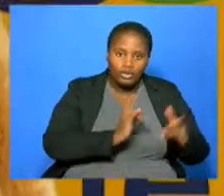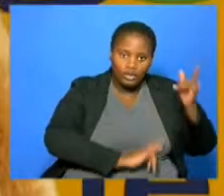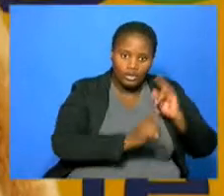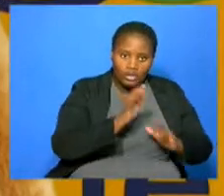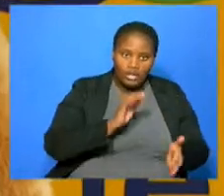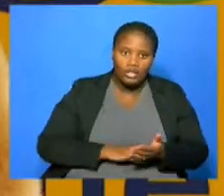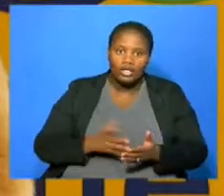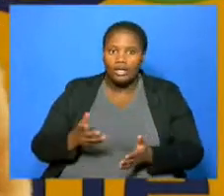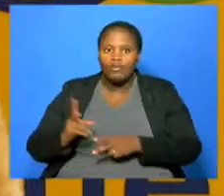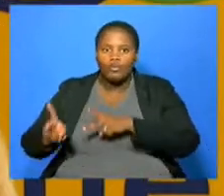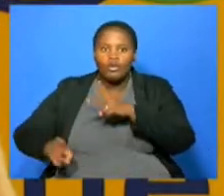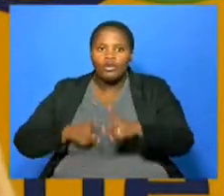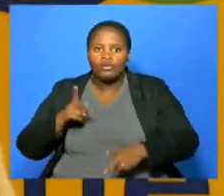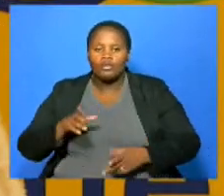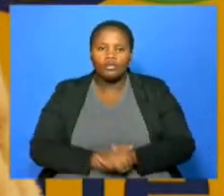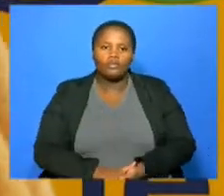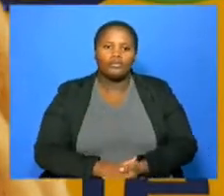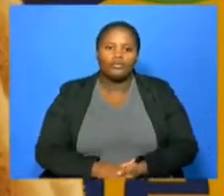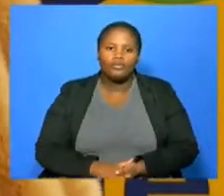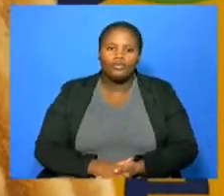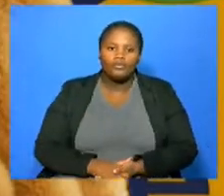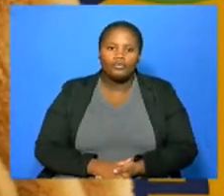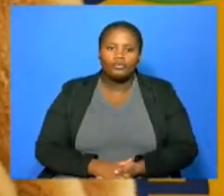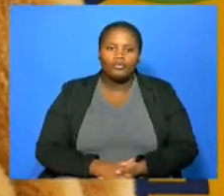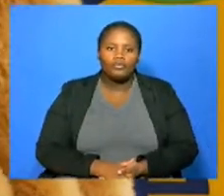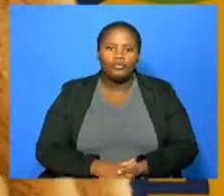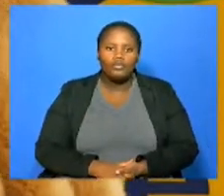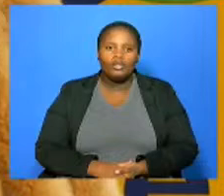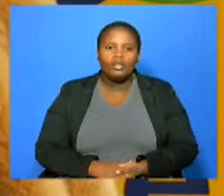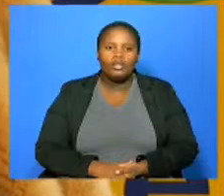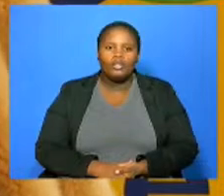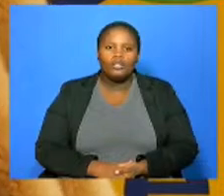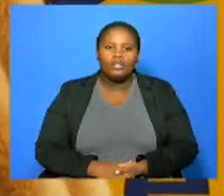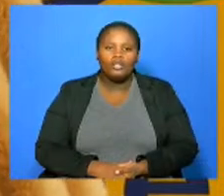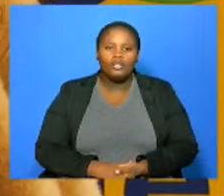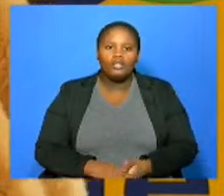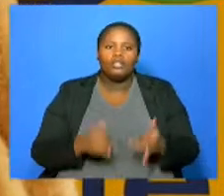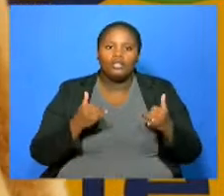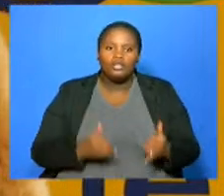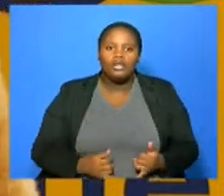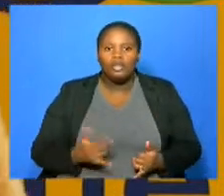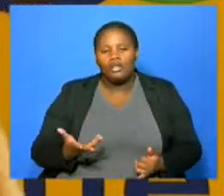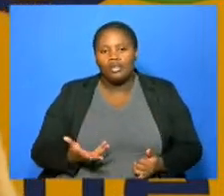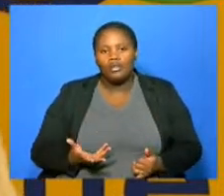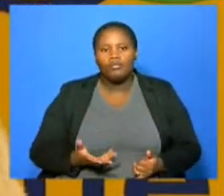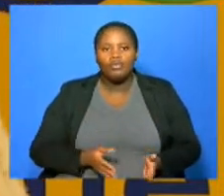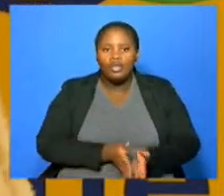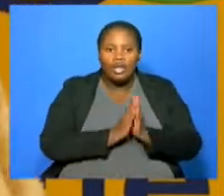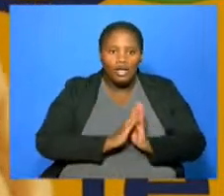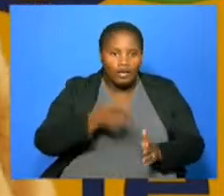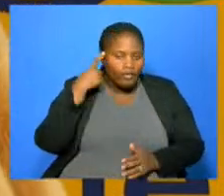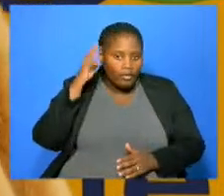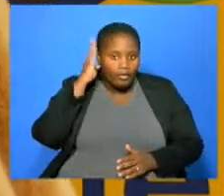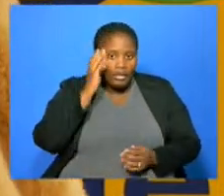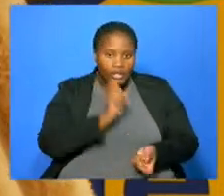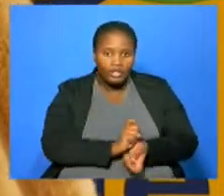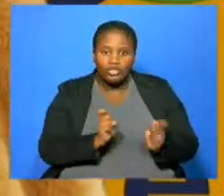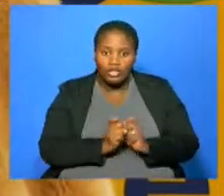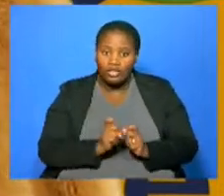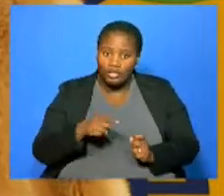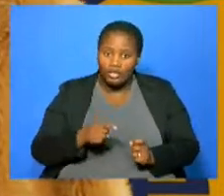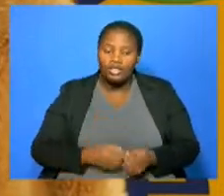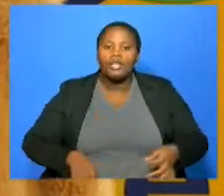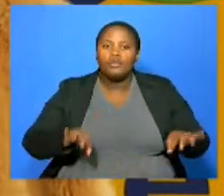areas. The Clarion call for a mindset change is in essence a call to embrace the new ways of